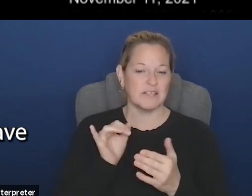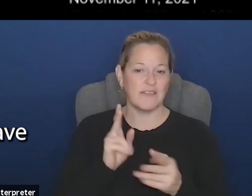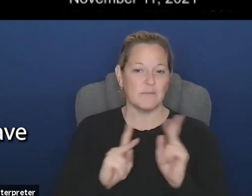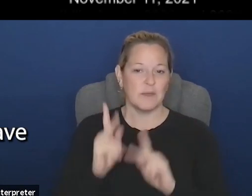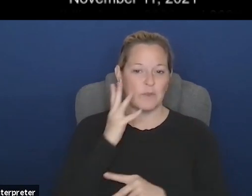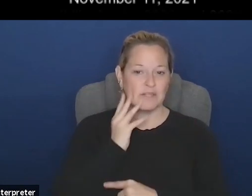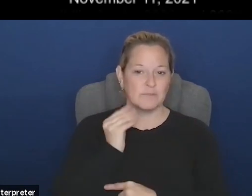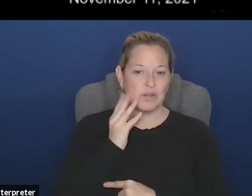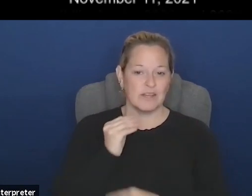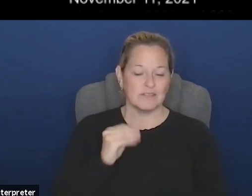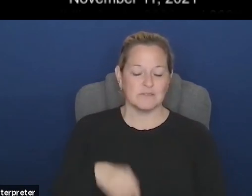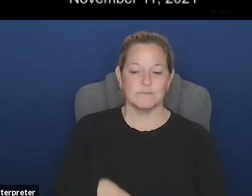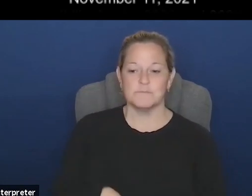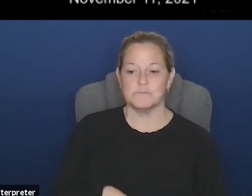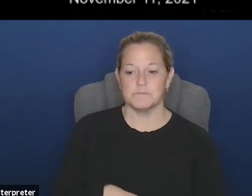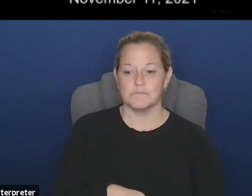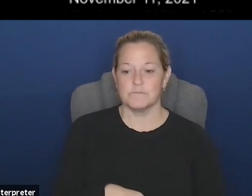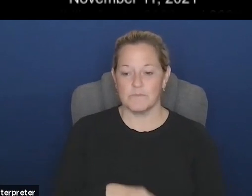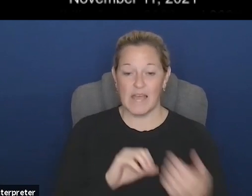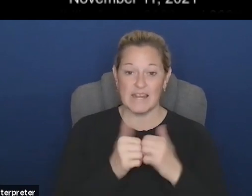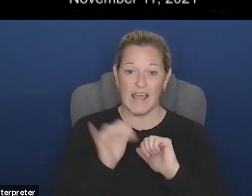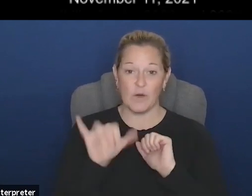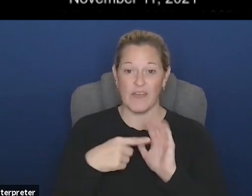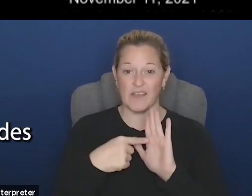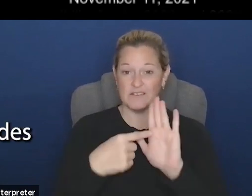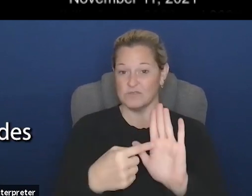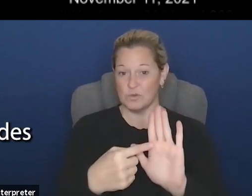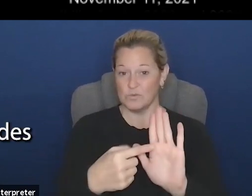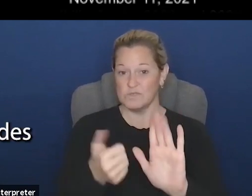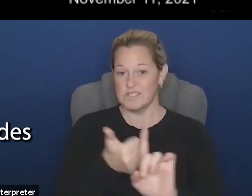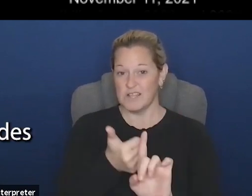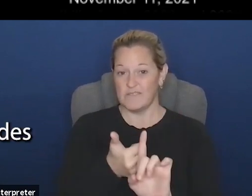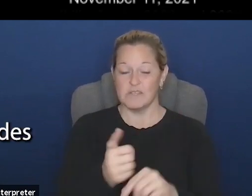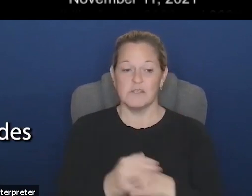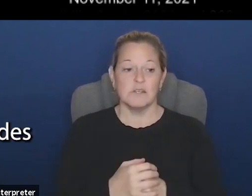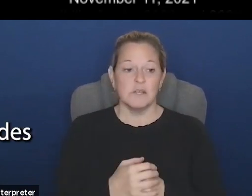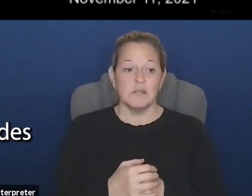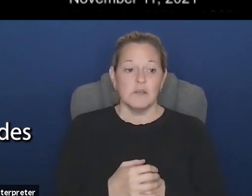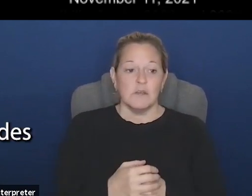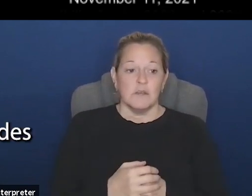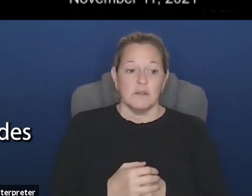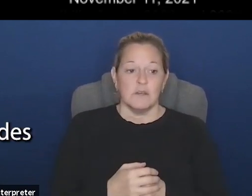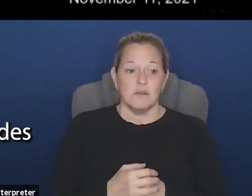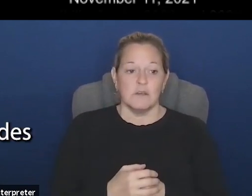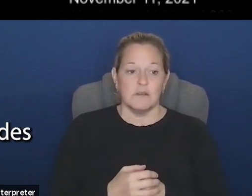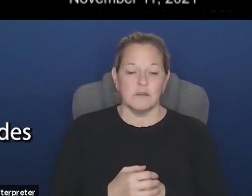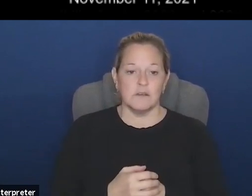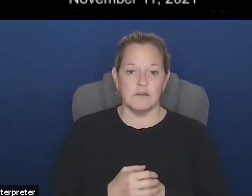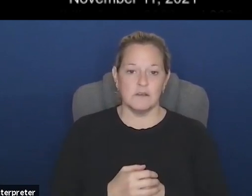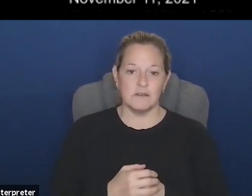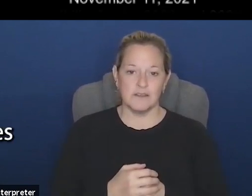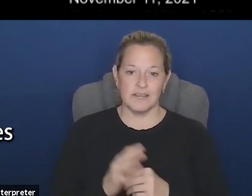unconscious biases sort of rear their heads. And unconscious biases will become evident through attitudes that people will